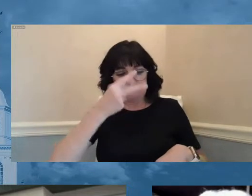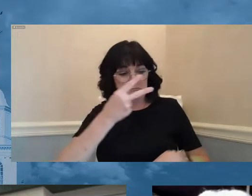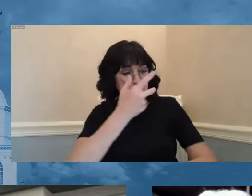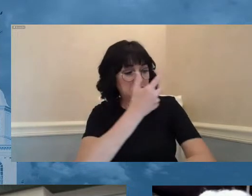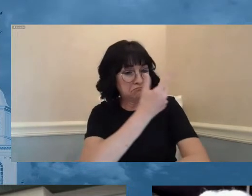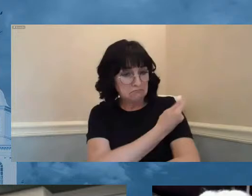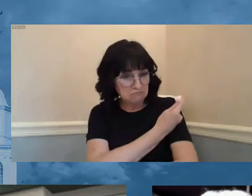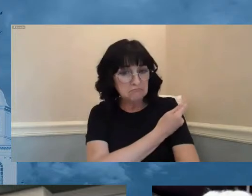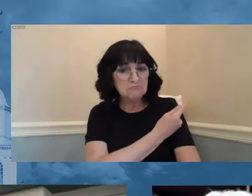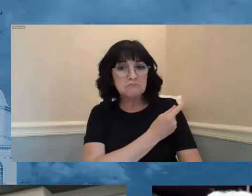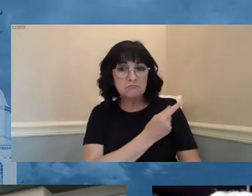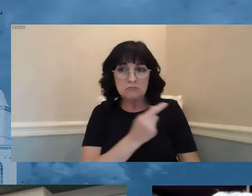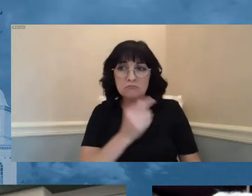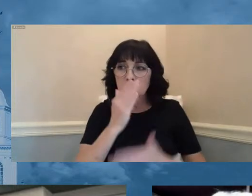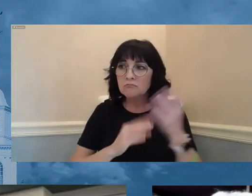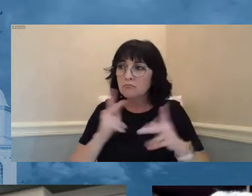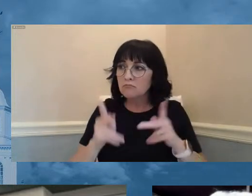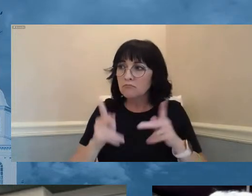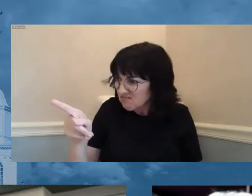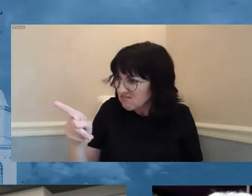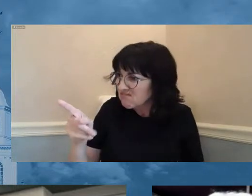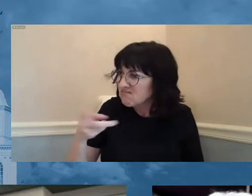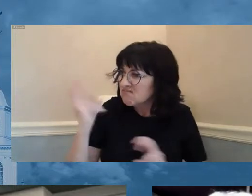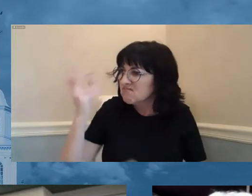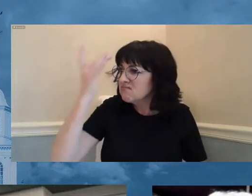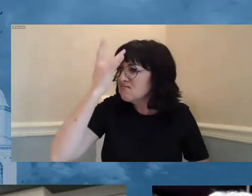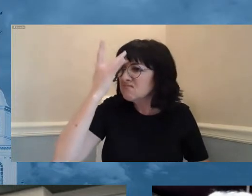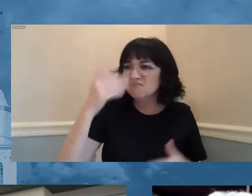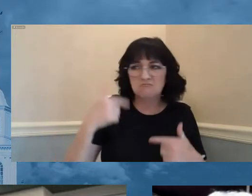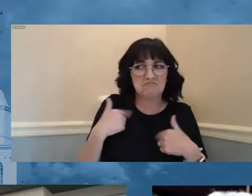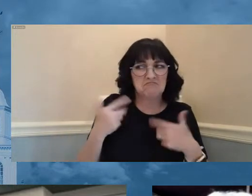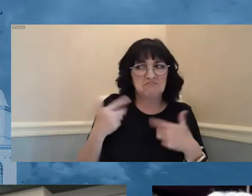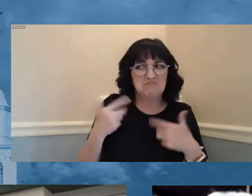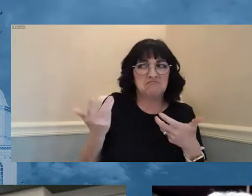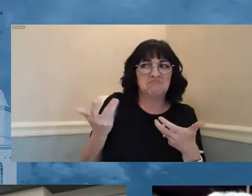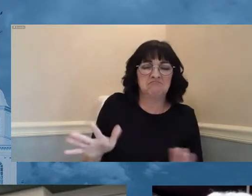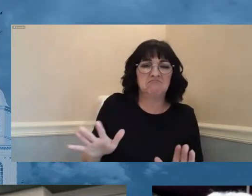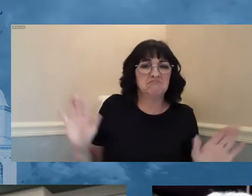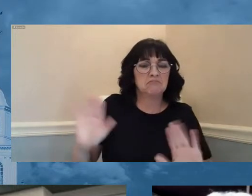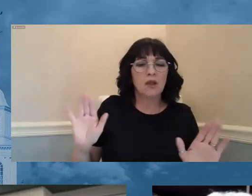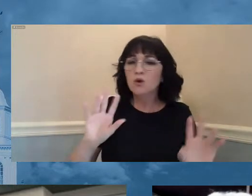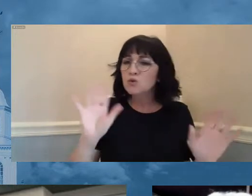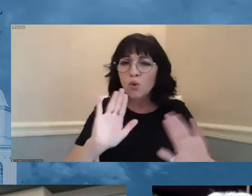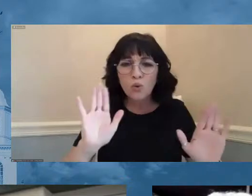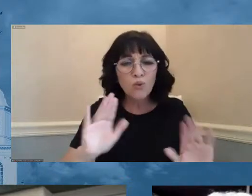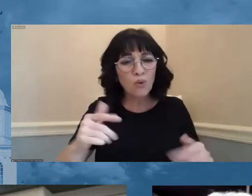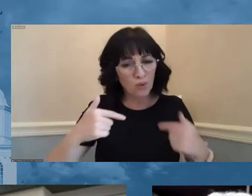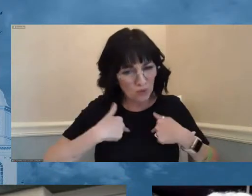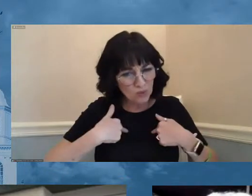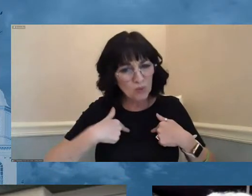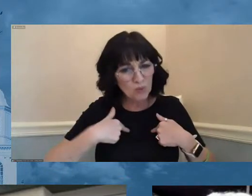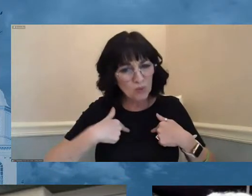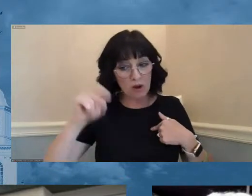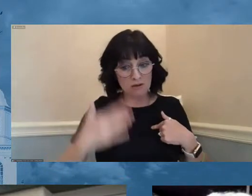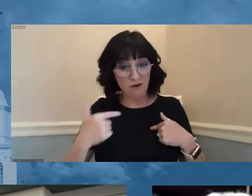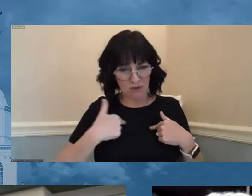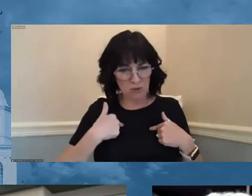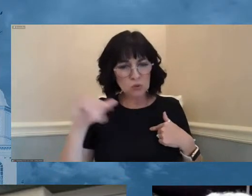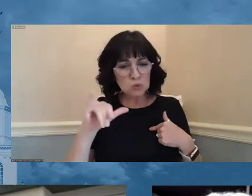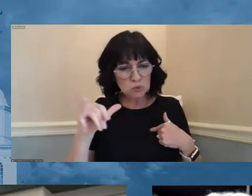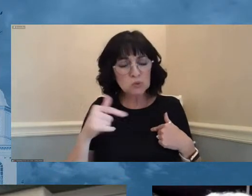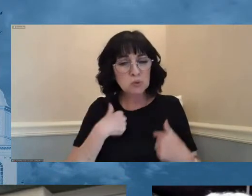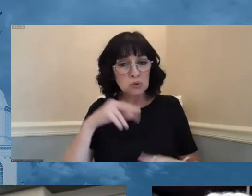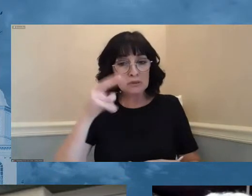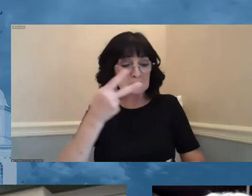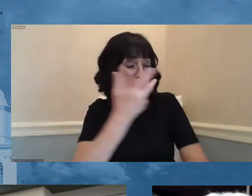was well worth it. So 24 hours it was done, boom, and you feel great. Thank you, Governor. And just one more